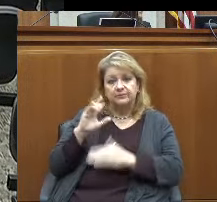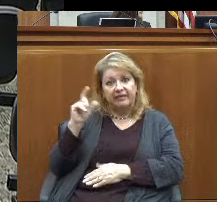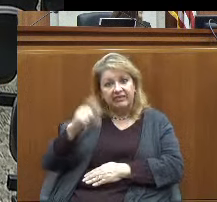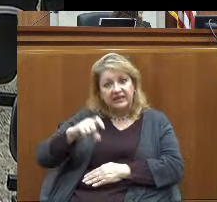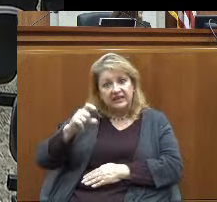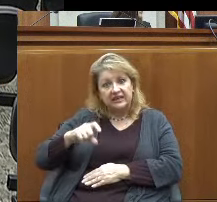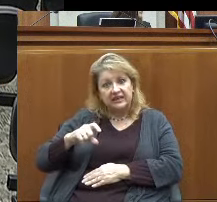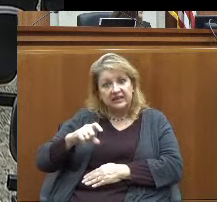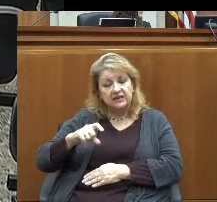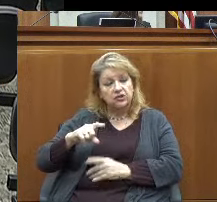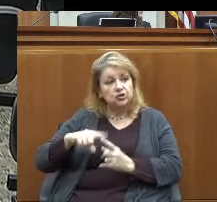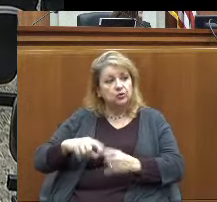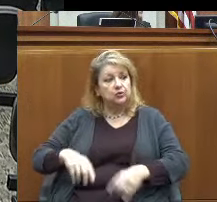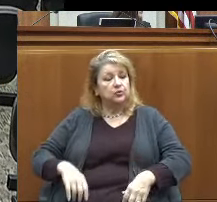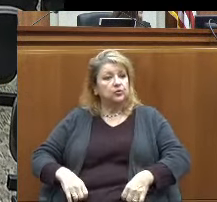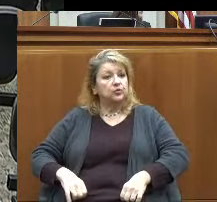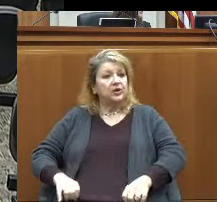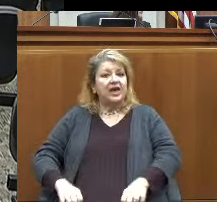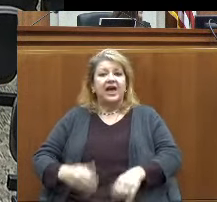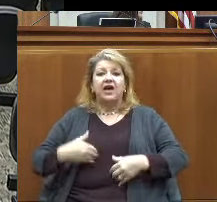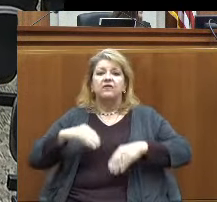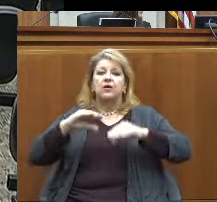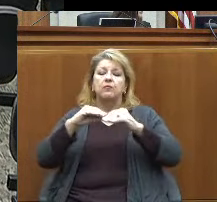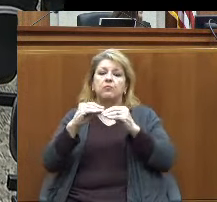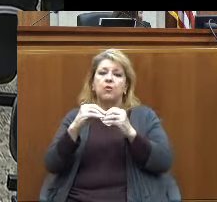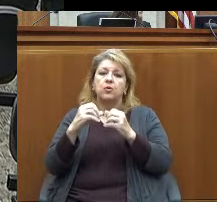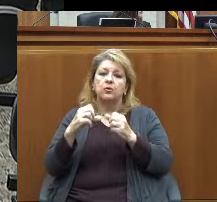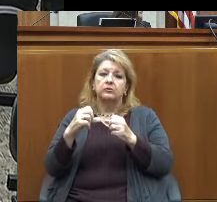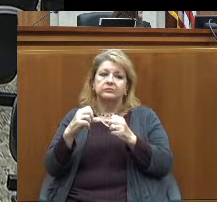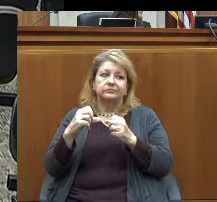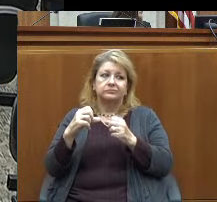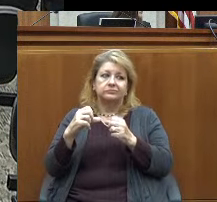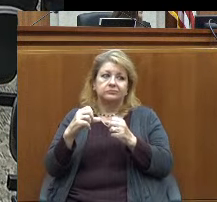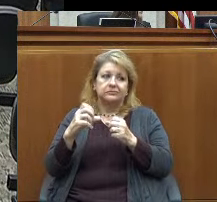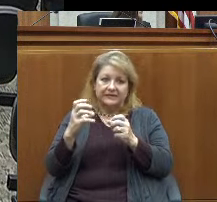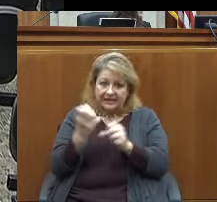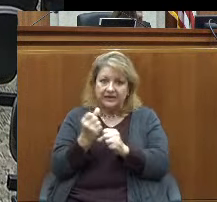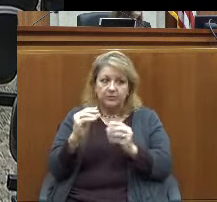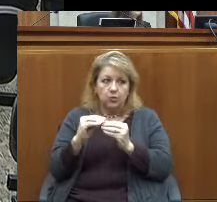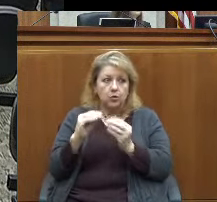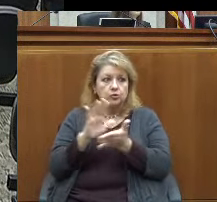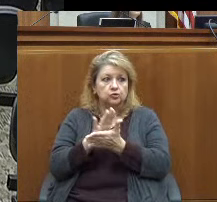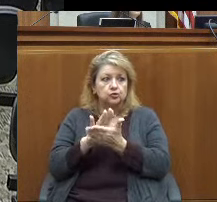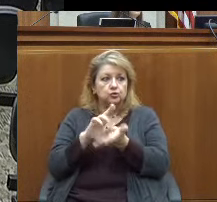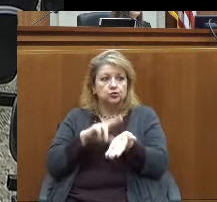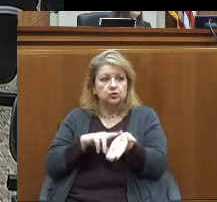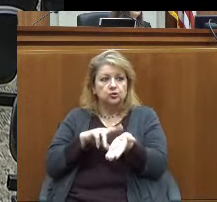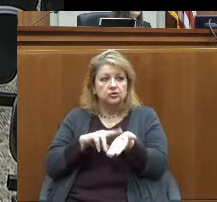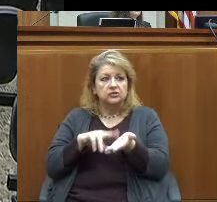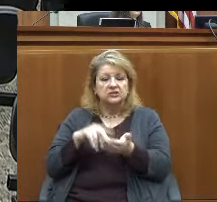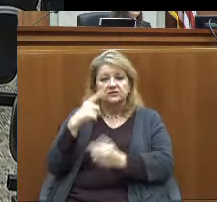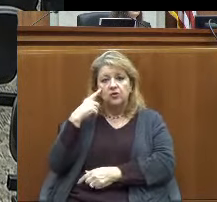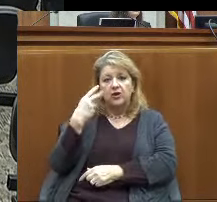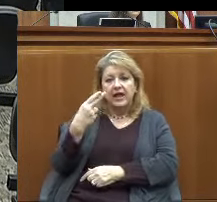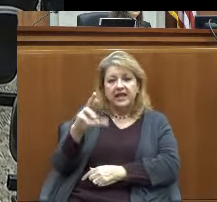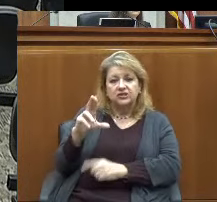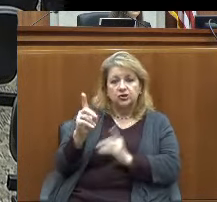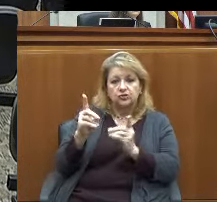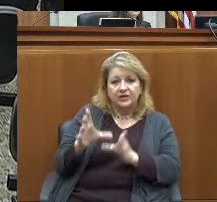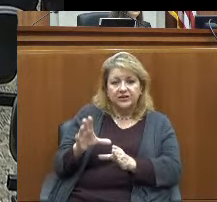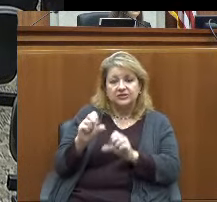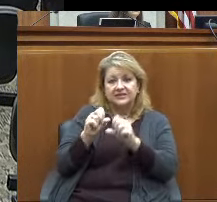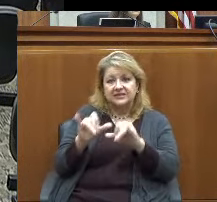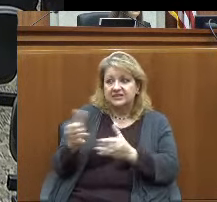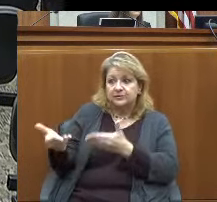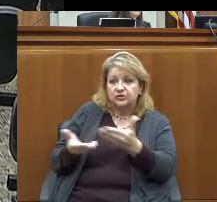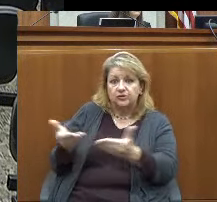need to have more supply for school nurses, for our HR directors and systems to be